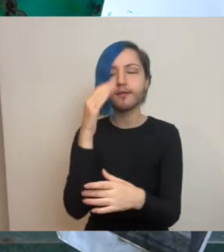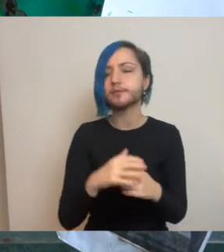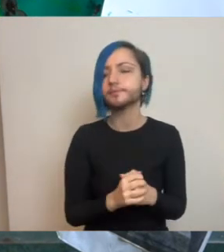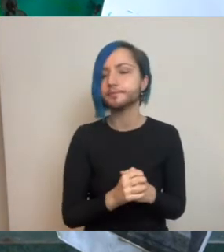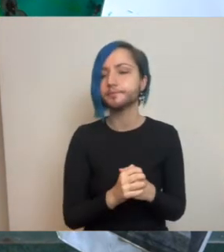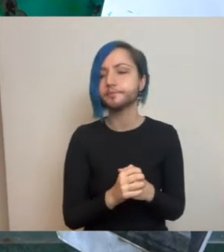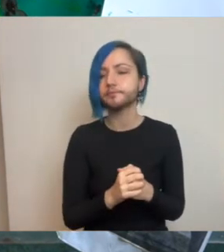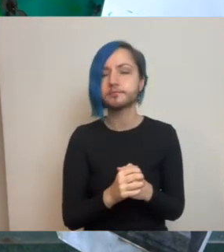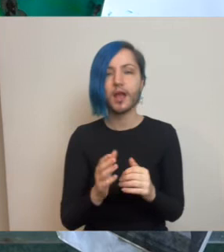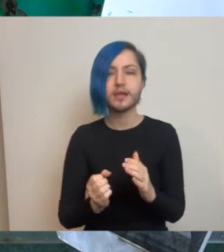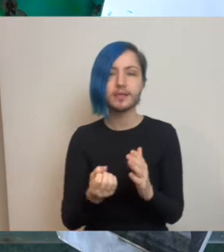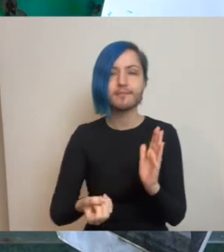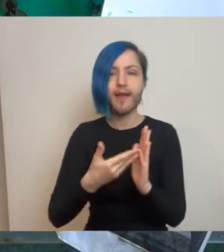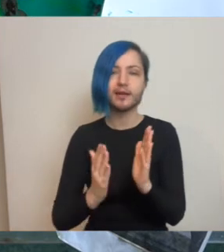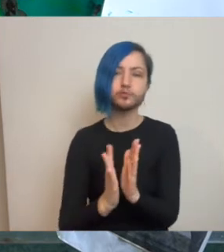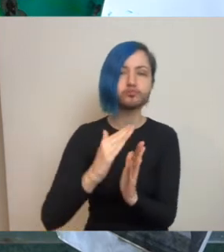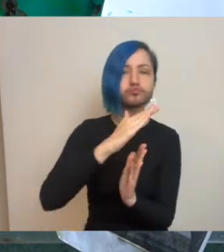and add up into this space here.